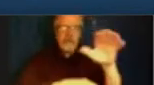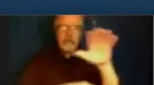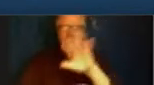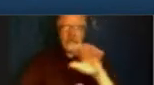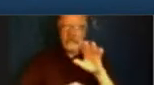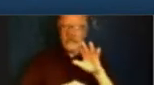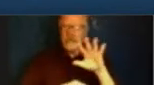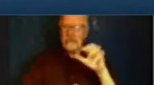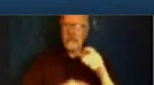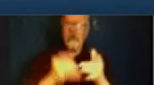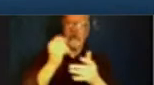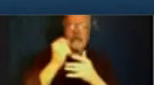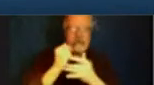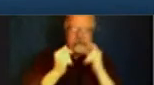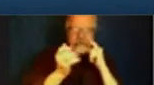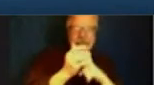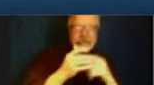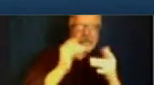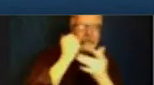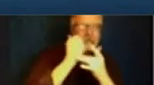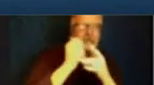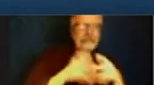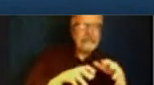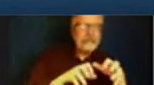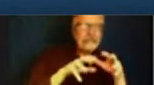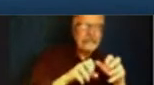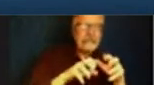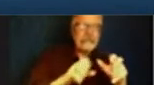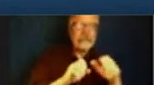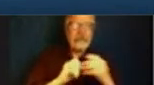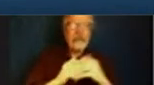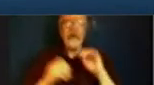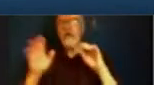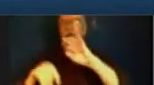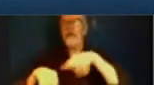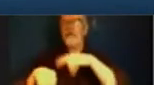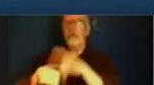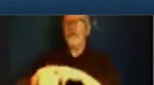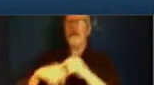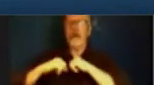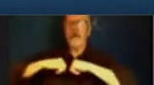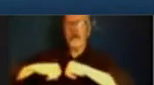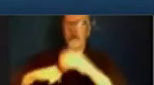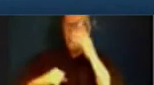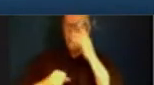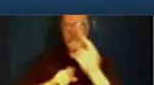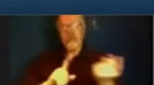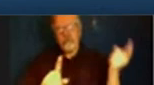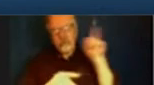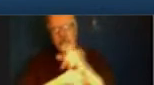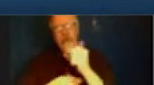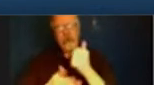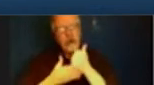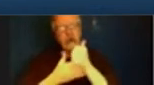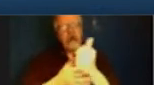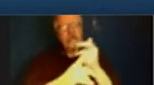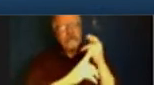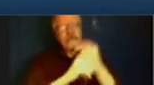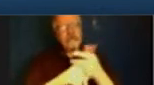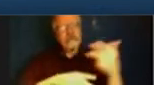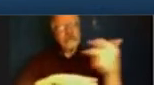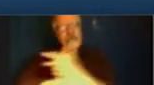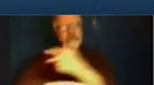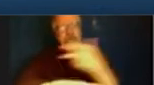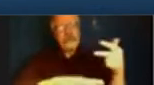additional National Guard personnel helping increase our booster delivery capacity at different sites. So we're very pleased to increase